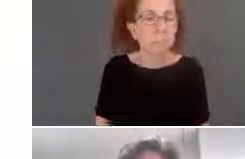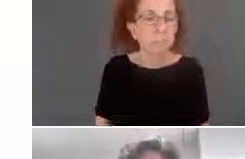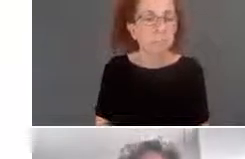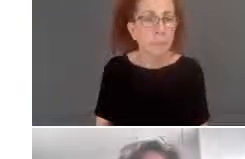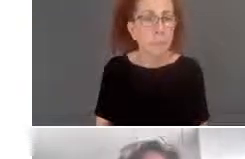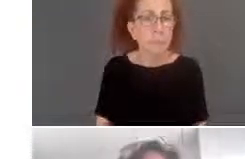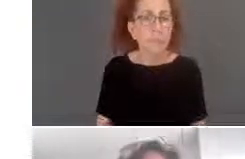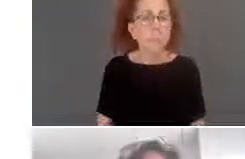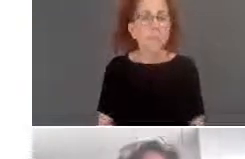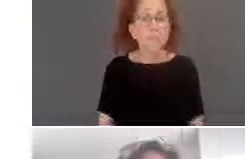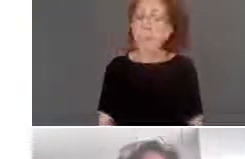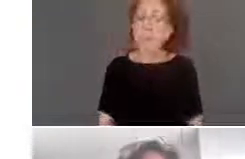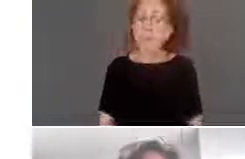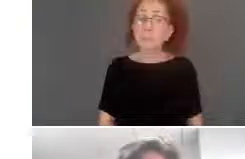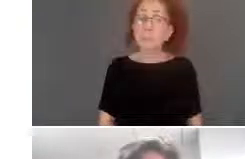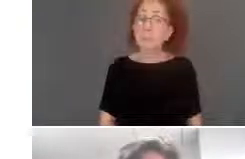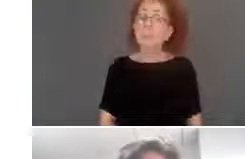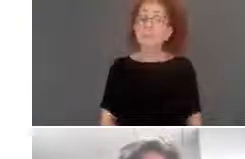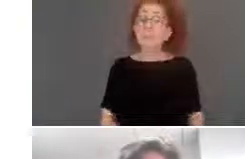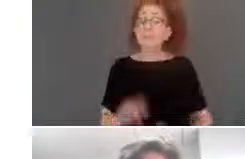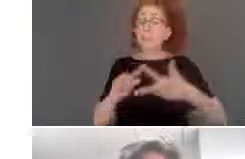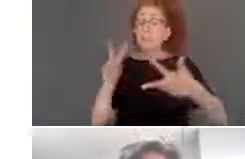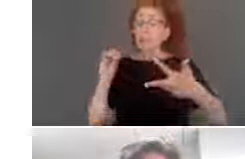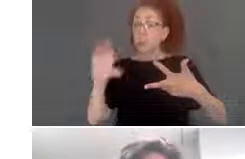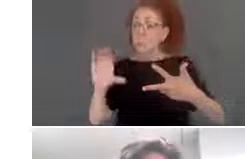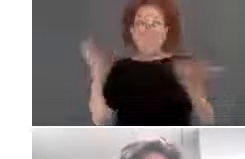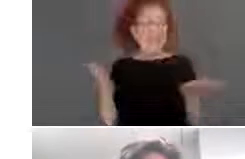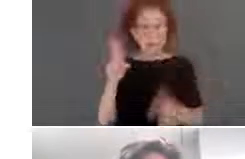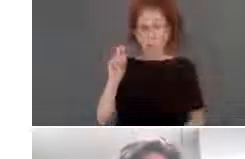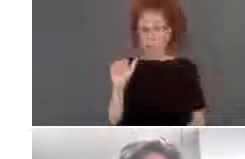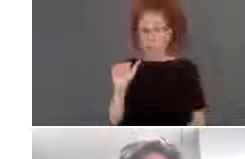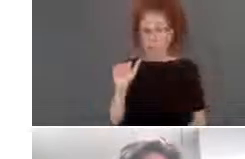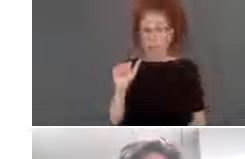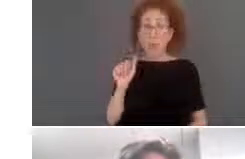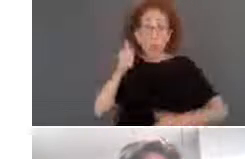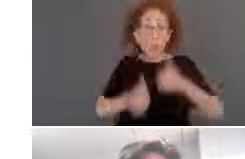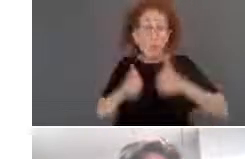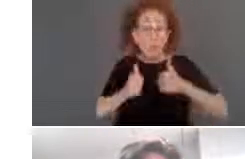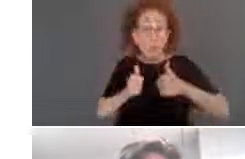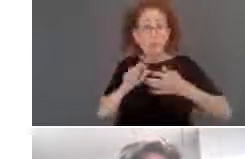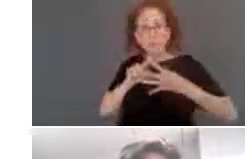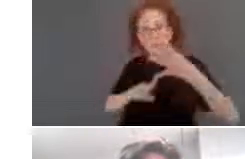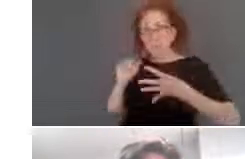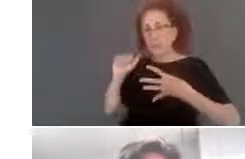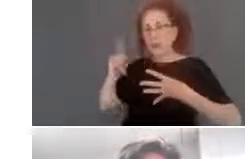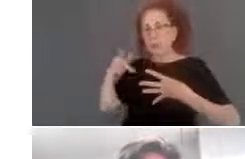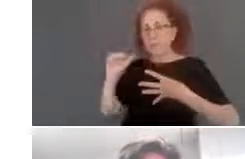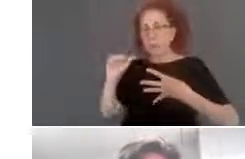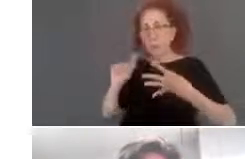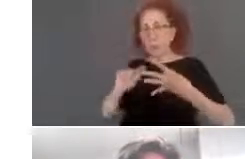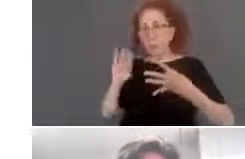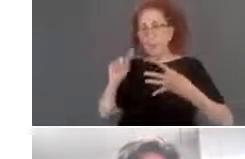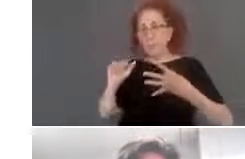But they could. And the variants of concern in the US right now are the alpha,